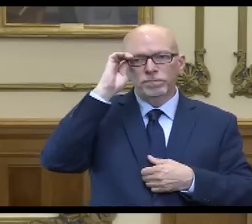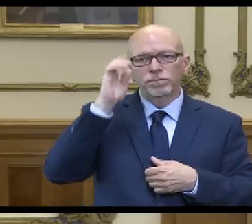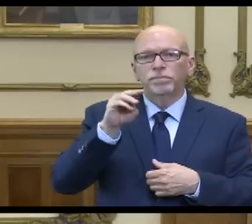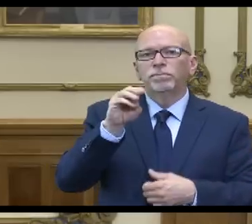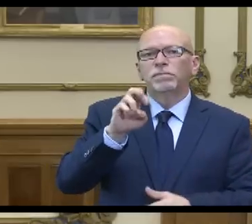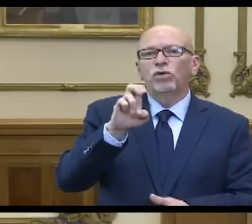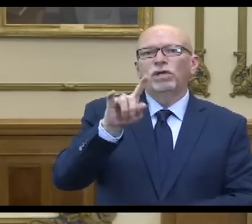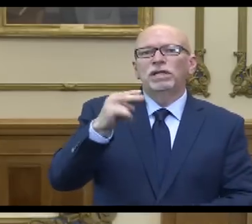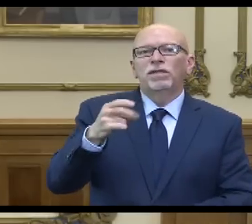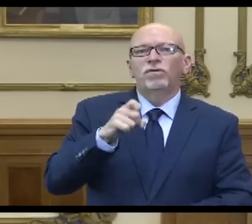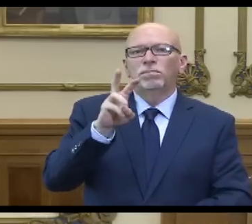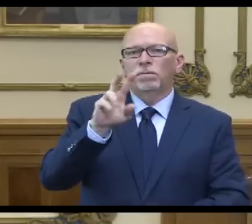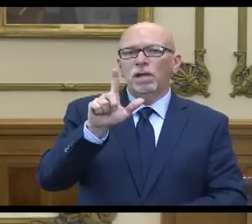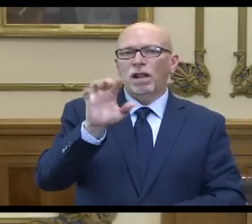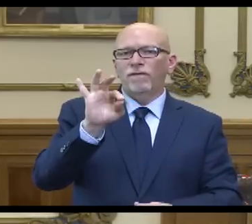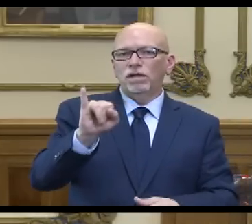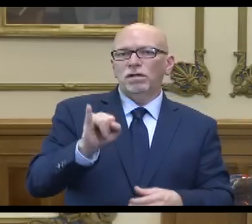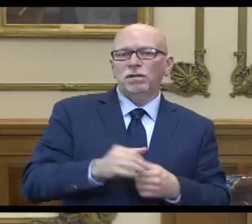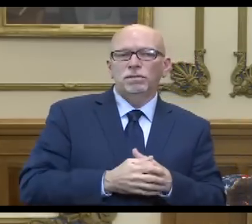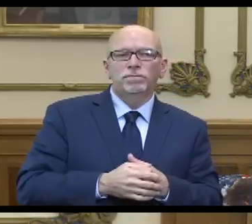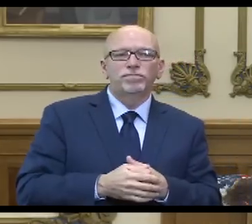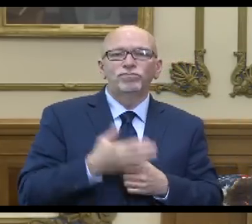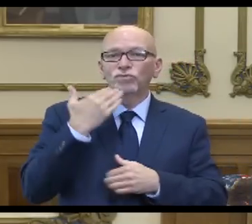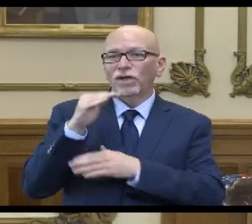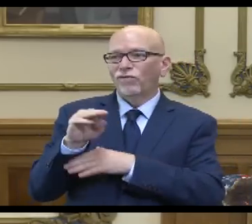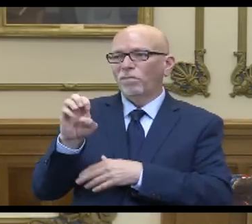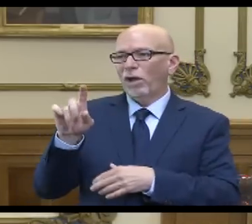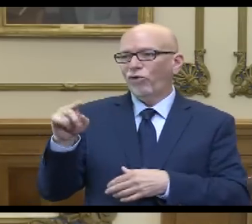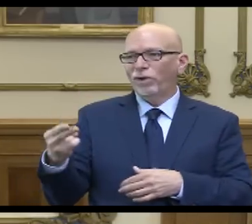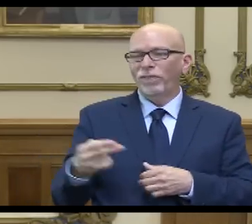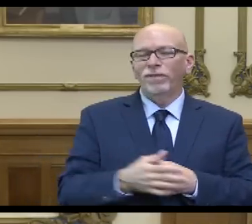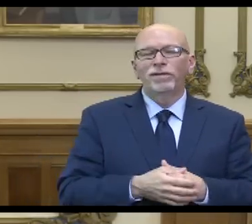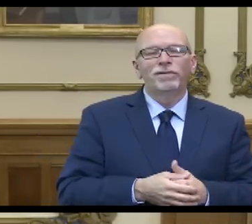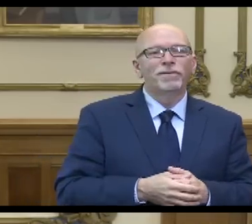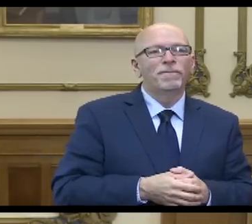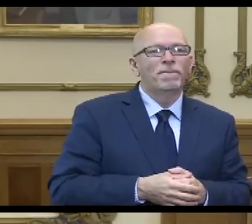Meredith, WLFI. Good afternoon, Meredith.